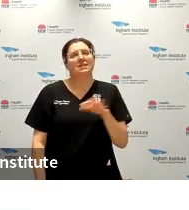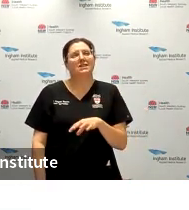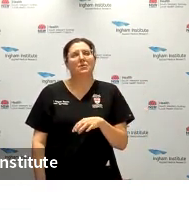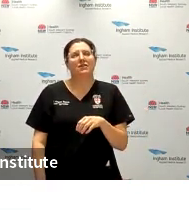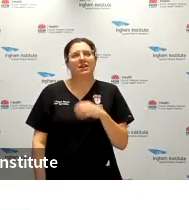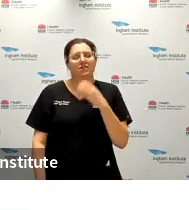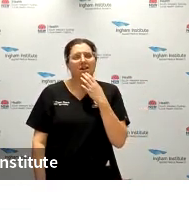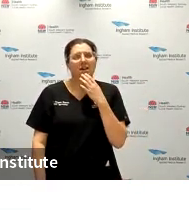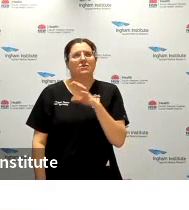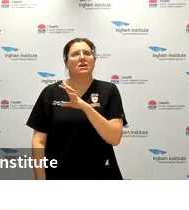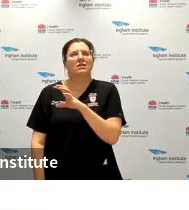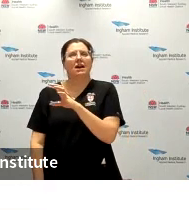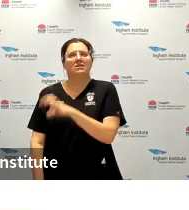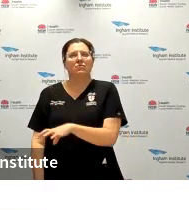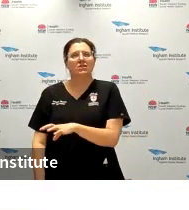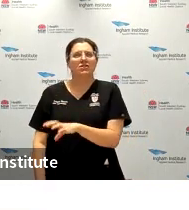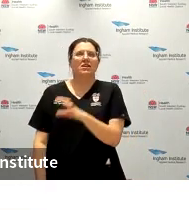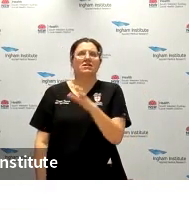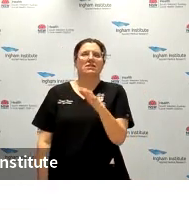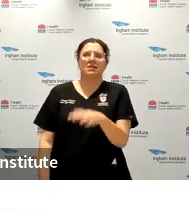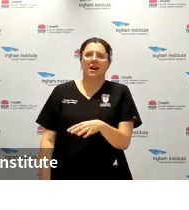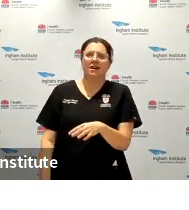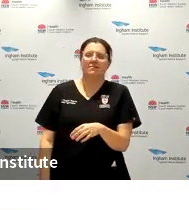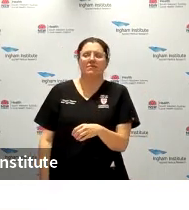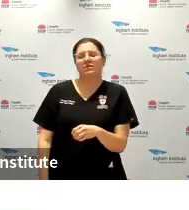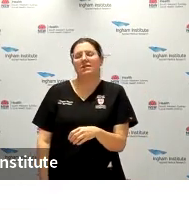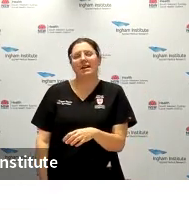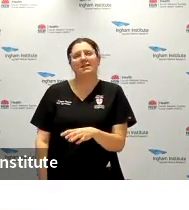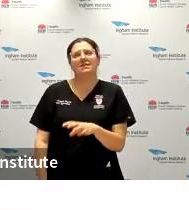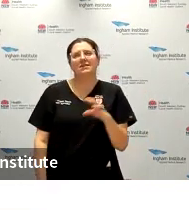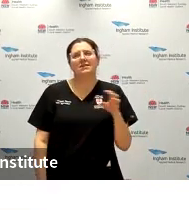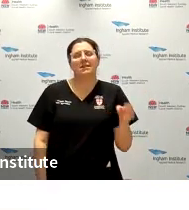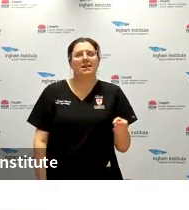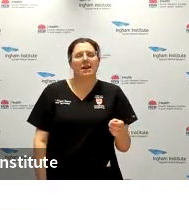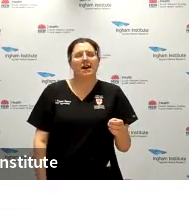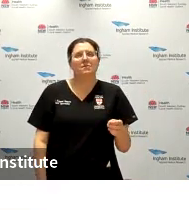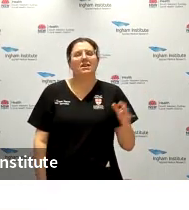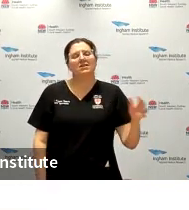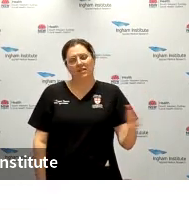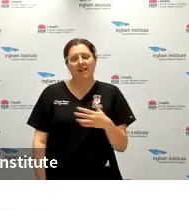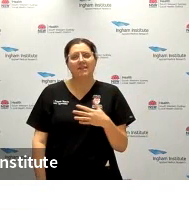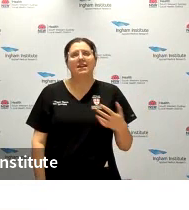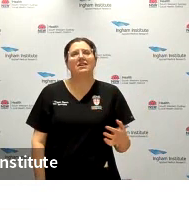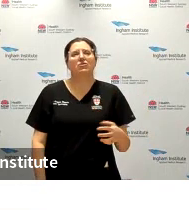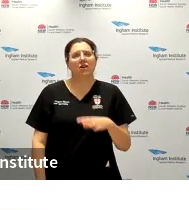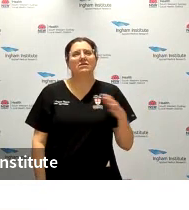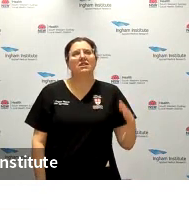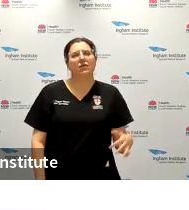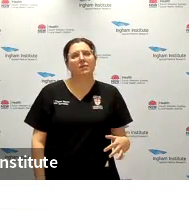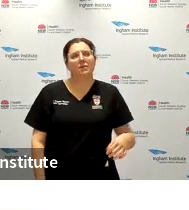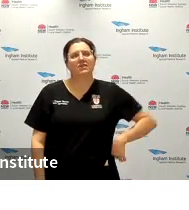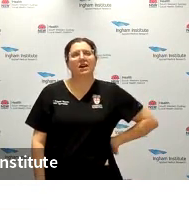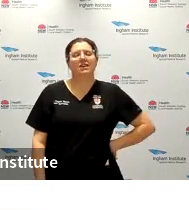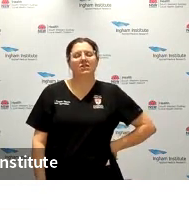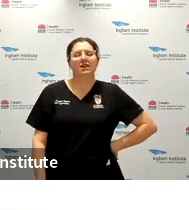of a multidisciplinary nature, as well as research scientists, data scientists, to undertake clinical trials and